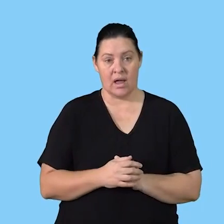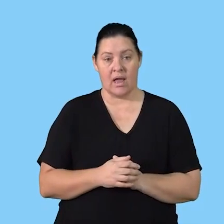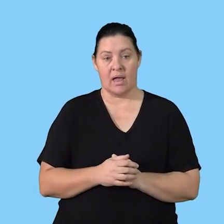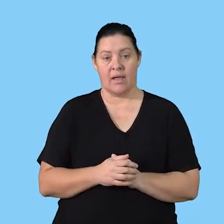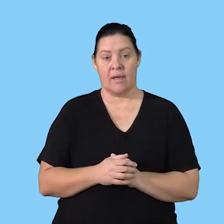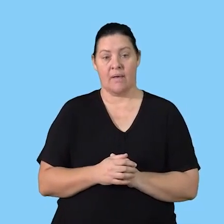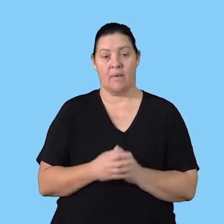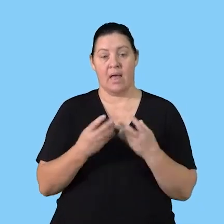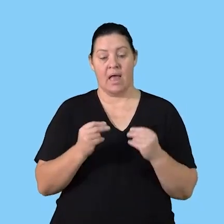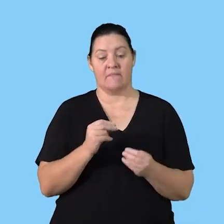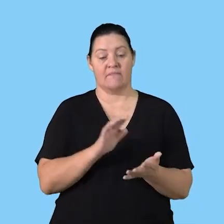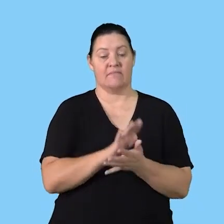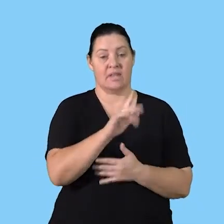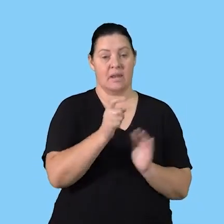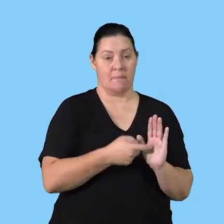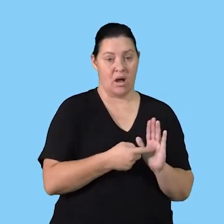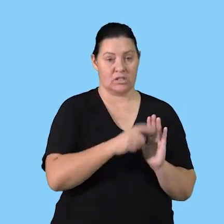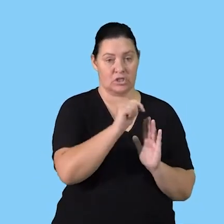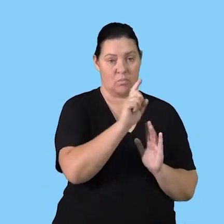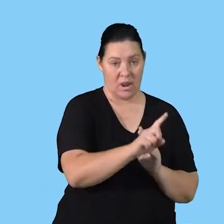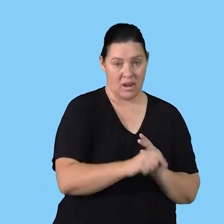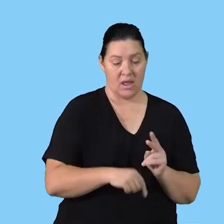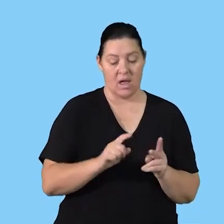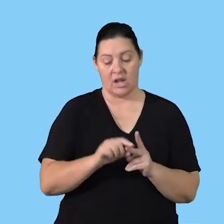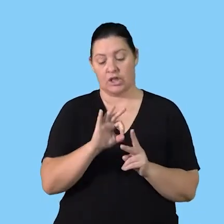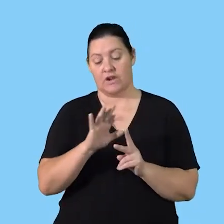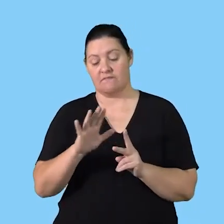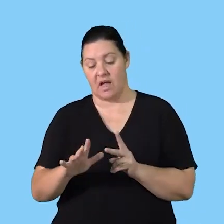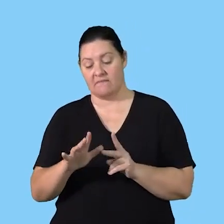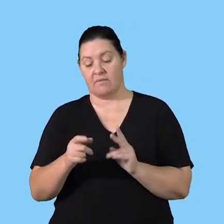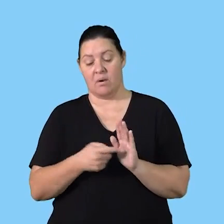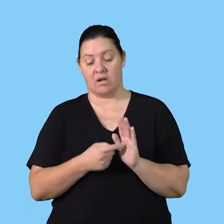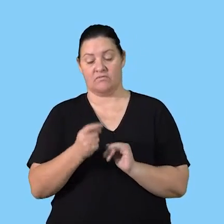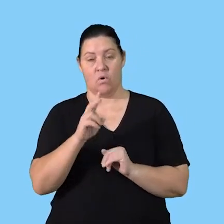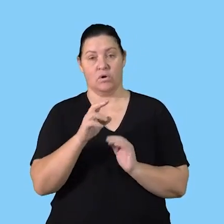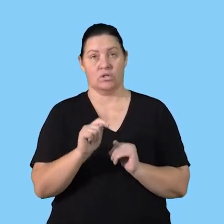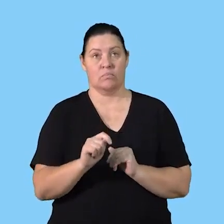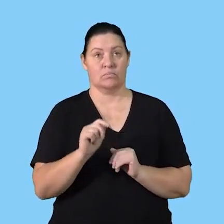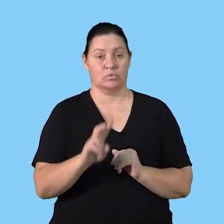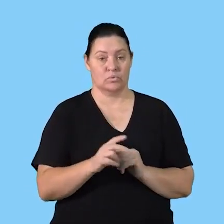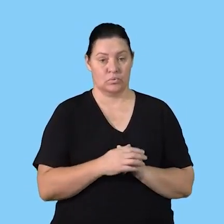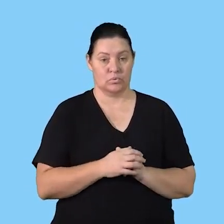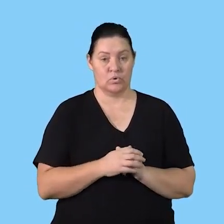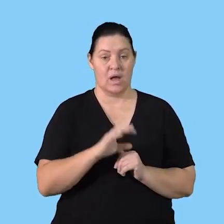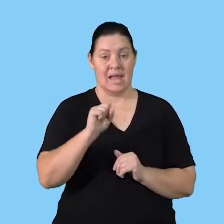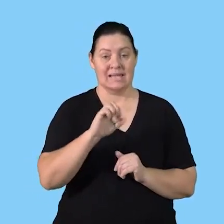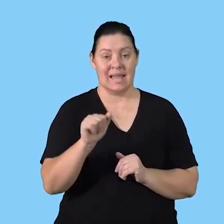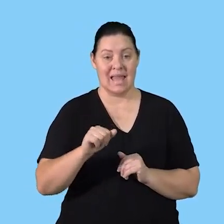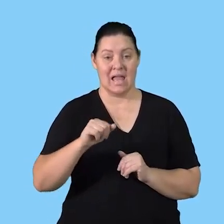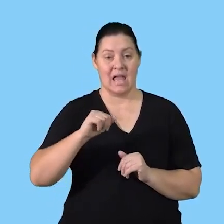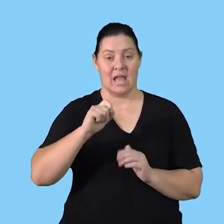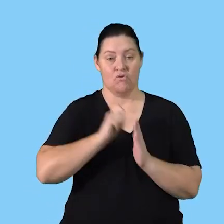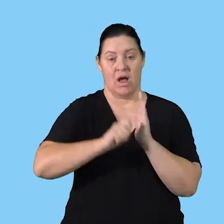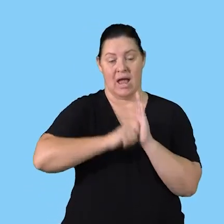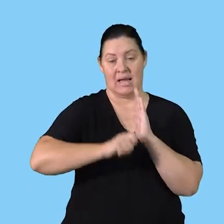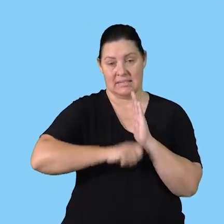there will be 15 marks for term 1 and 35 marks for term 2. Then in terms of essay writing, there will